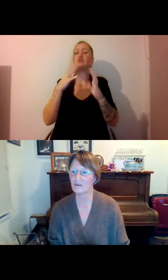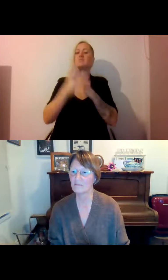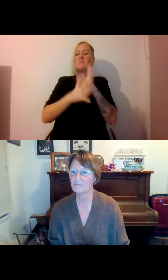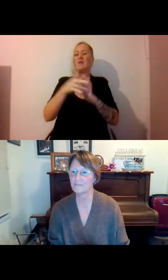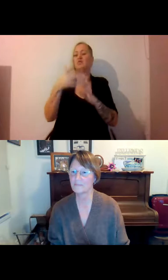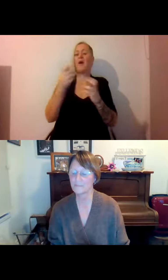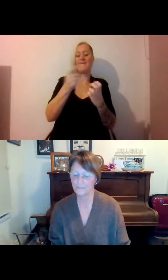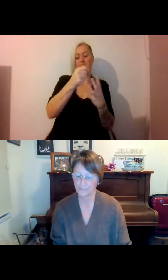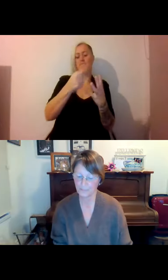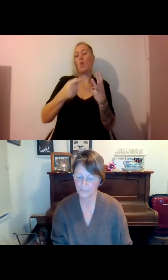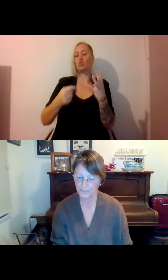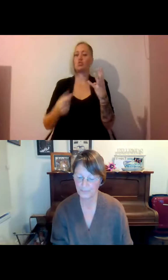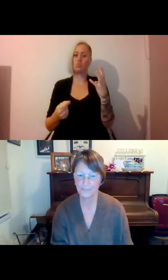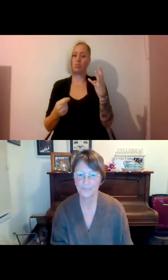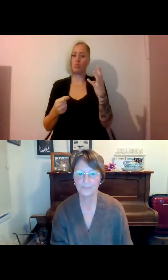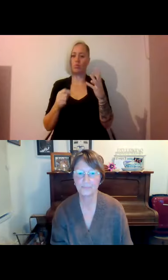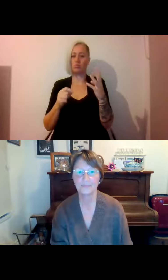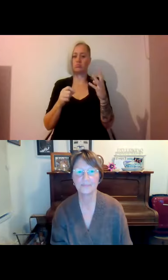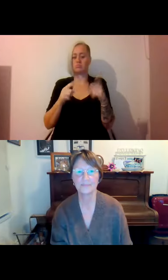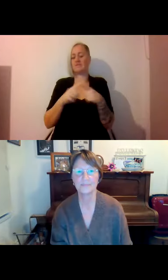with.